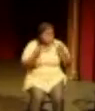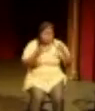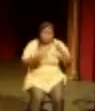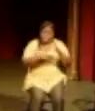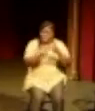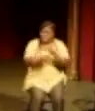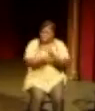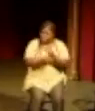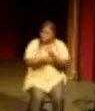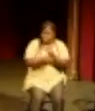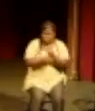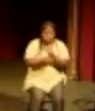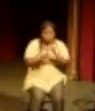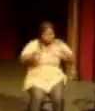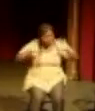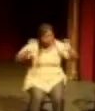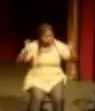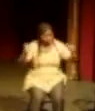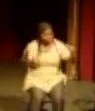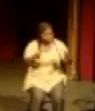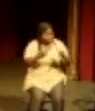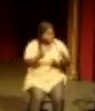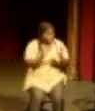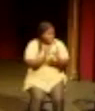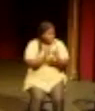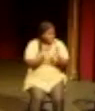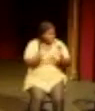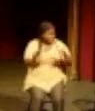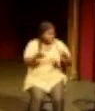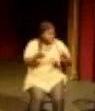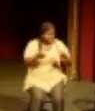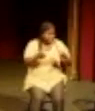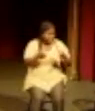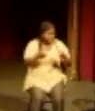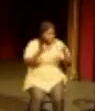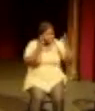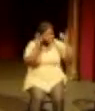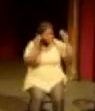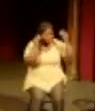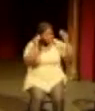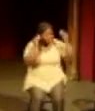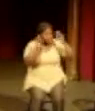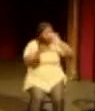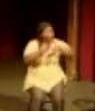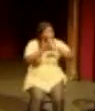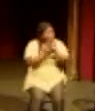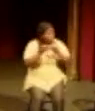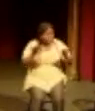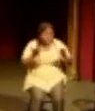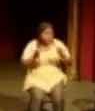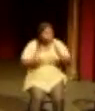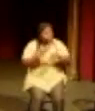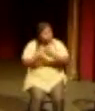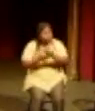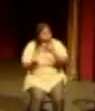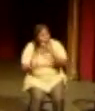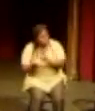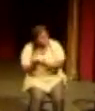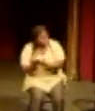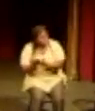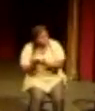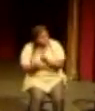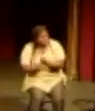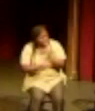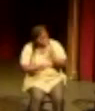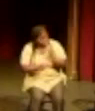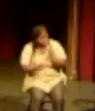to come together as a family, look in the rearview mirror and see what we did well last year, what we still need to